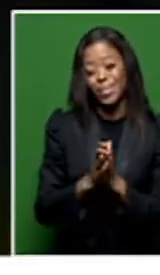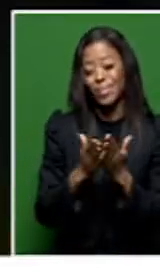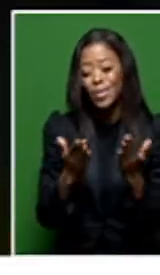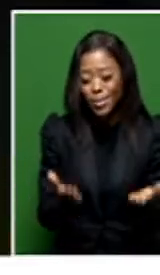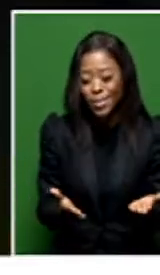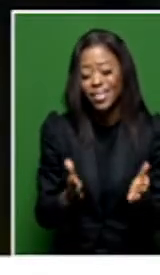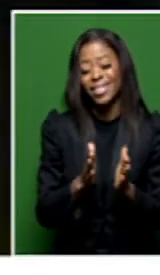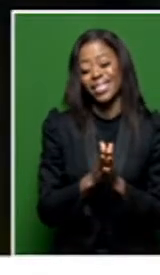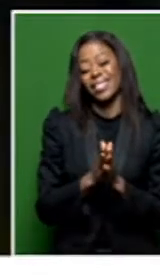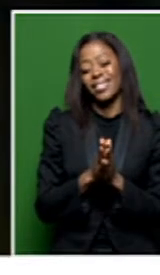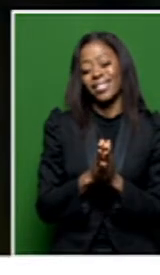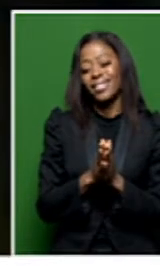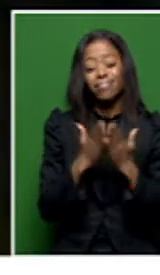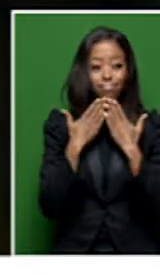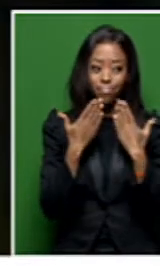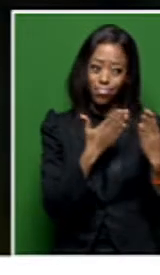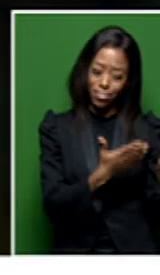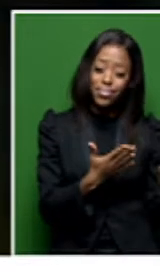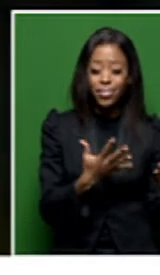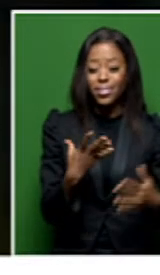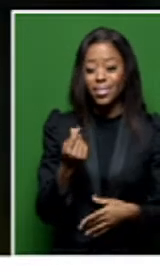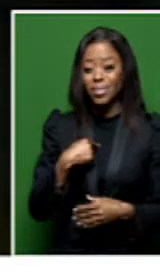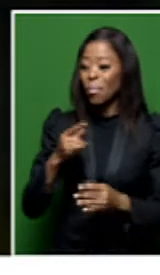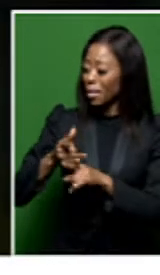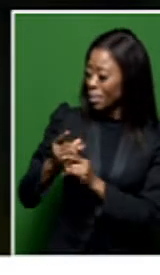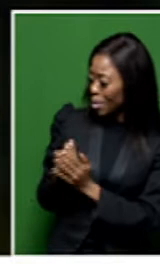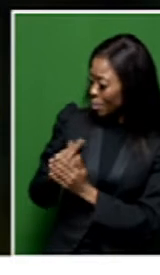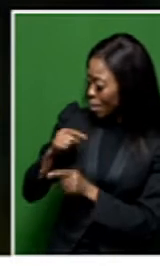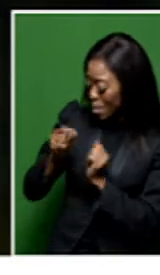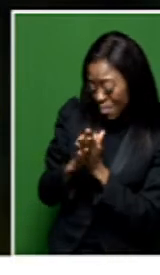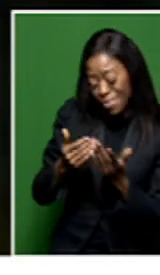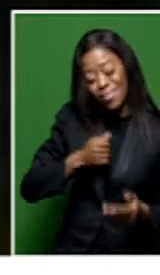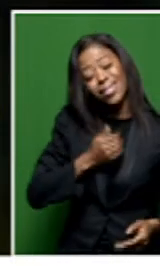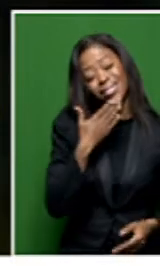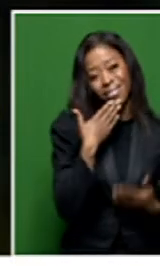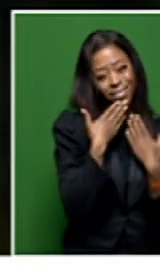Thank you. Thank you so much for having me. Thank you so much for chatting about my book.